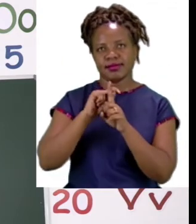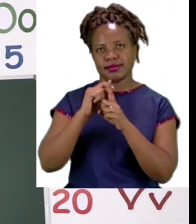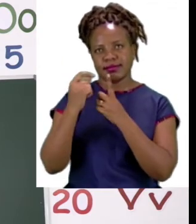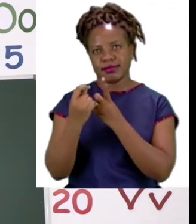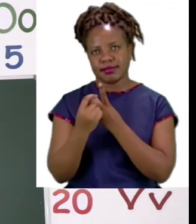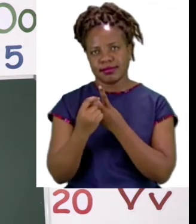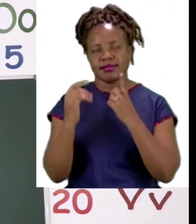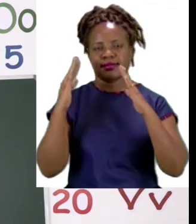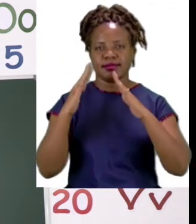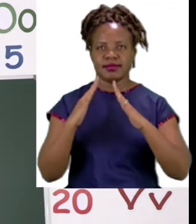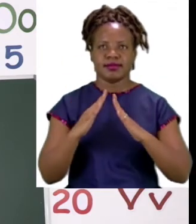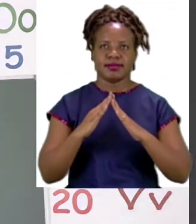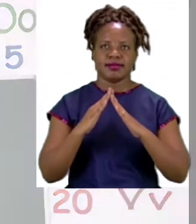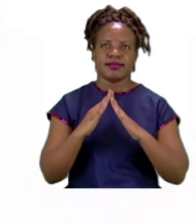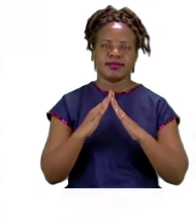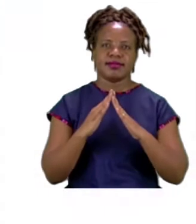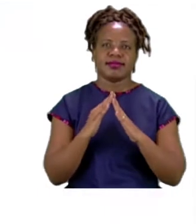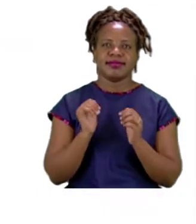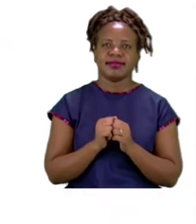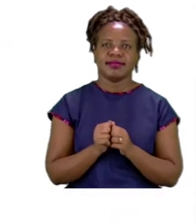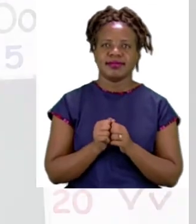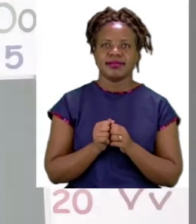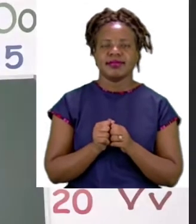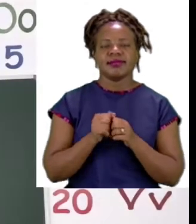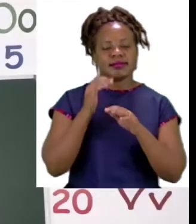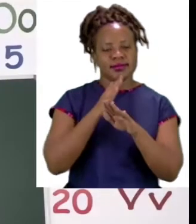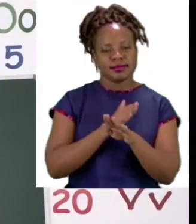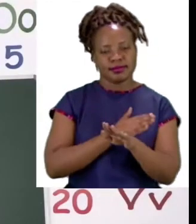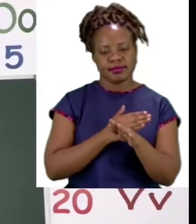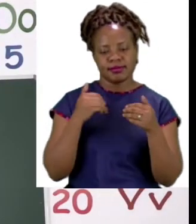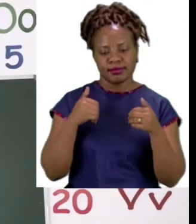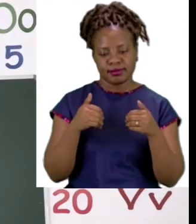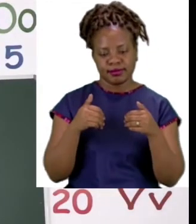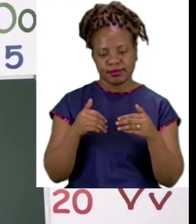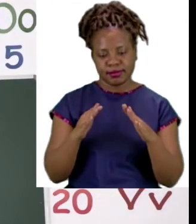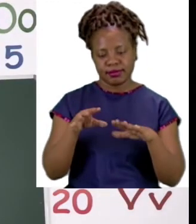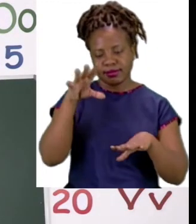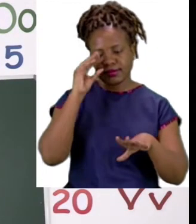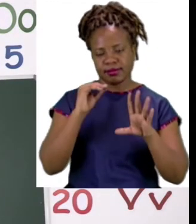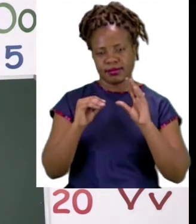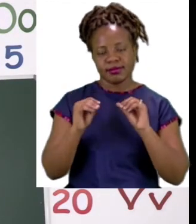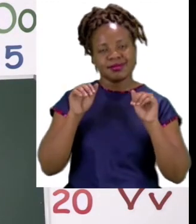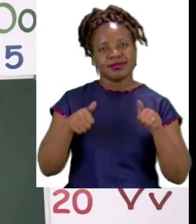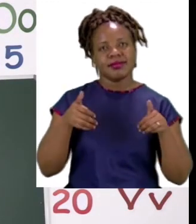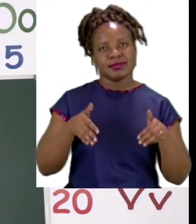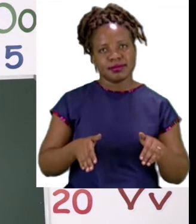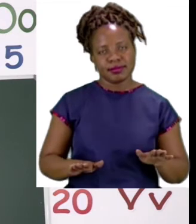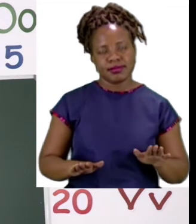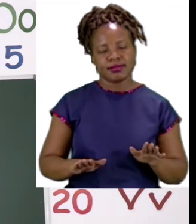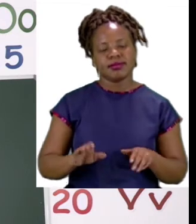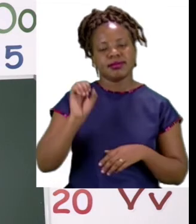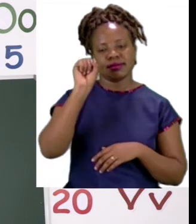traditions, and houses. And before we get into any lessons, boys and girls, we